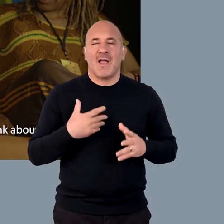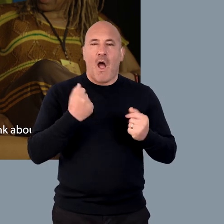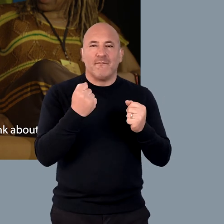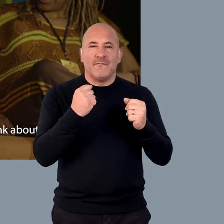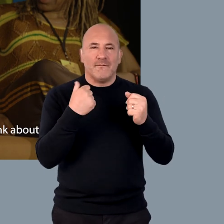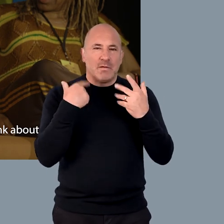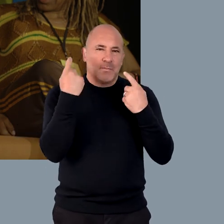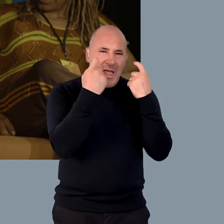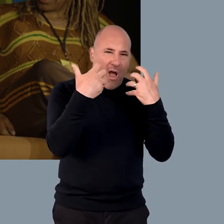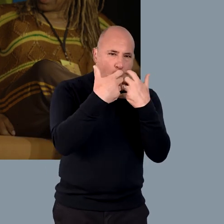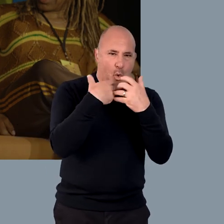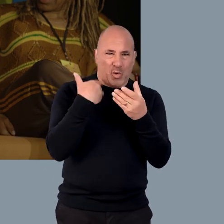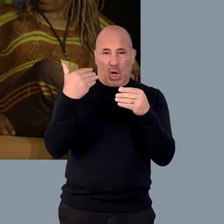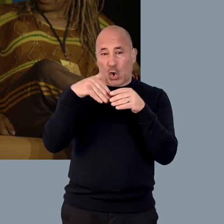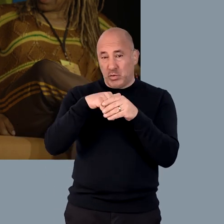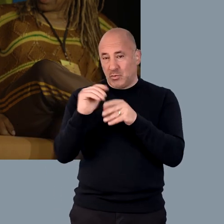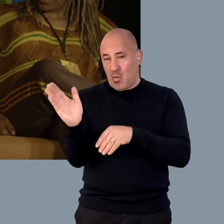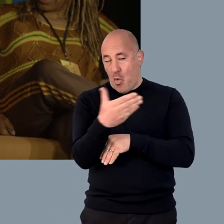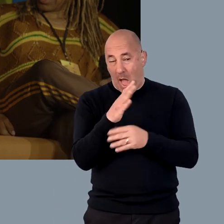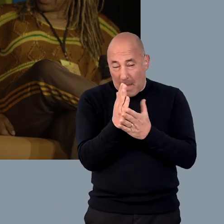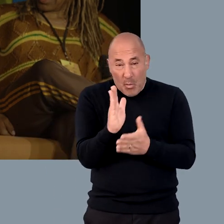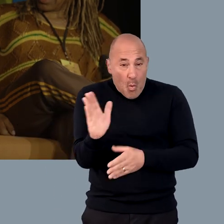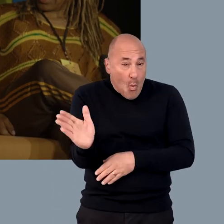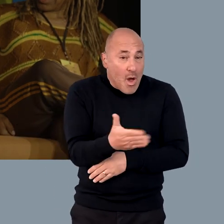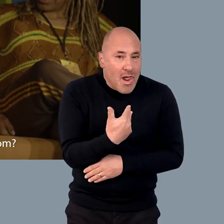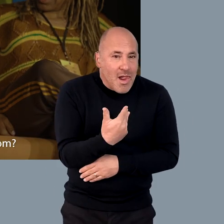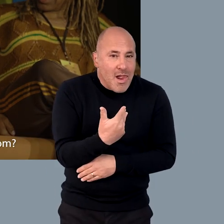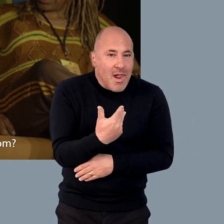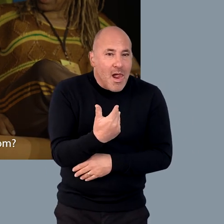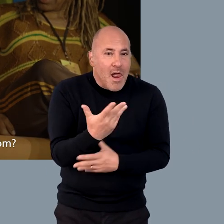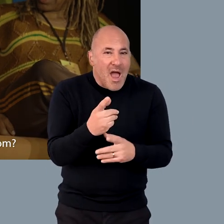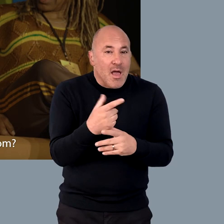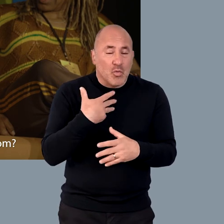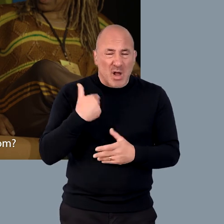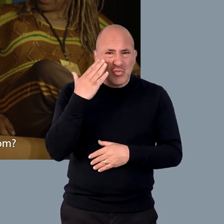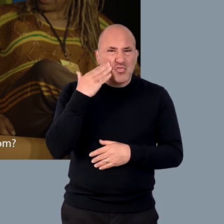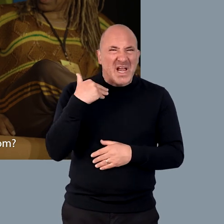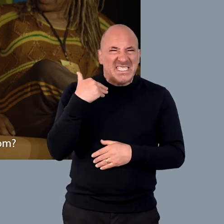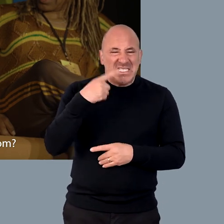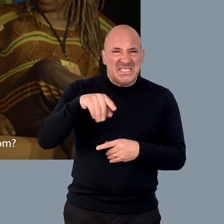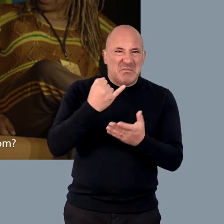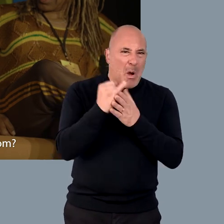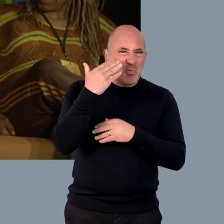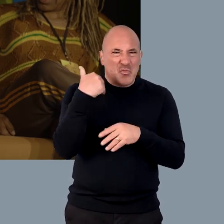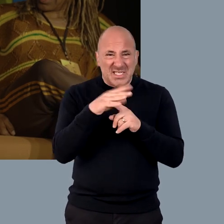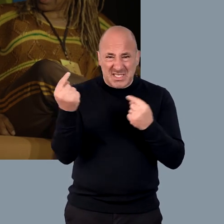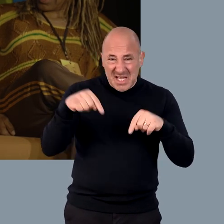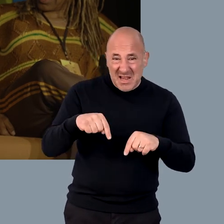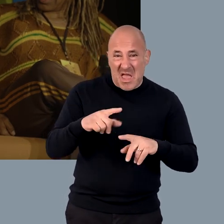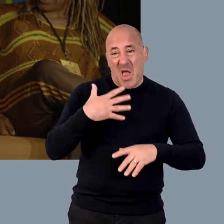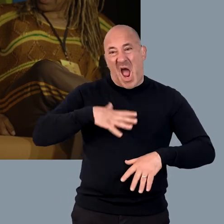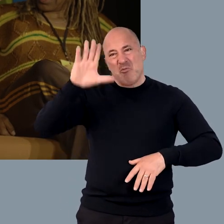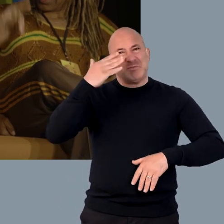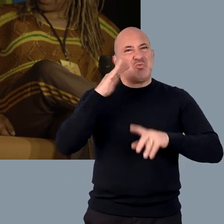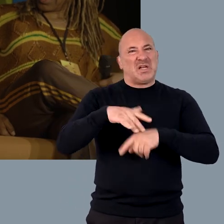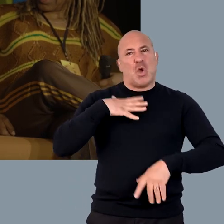think about how we include everybody that do we really mean everybody? Um, do we want Do you want racists in the room saying but I